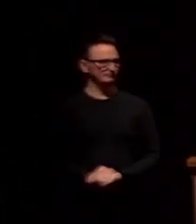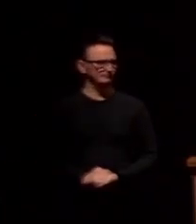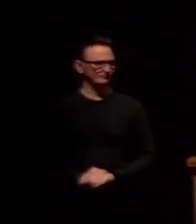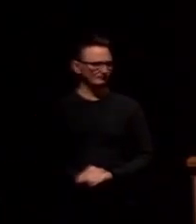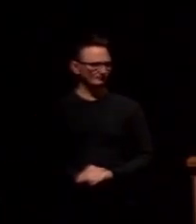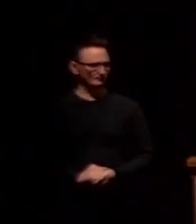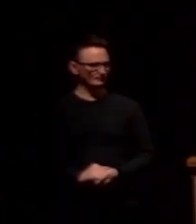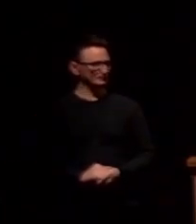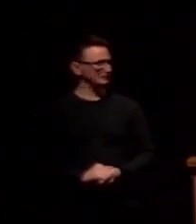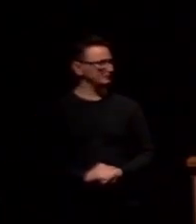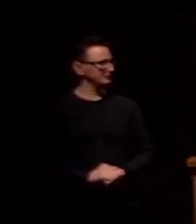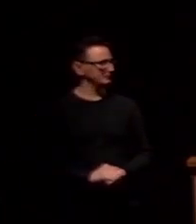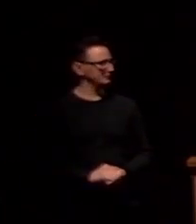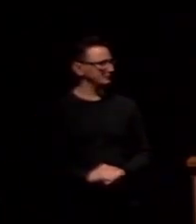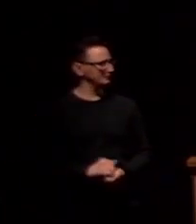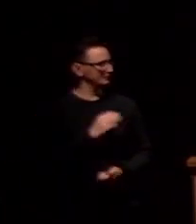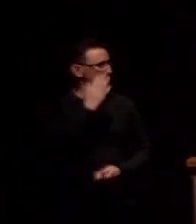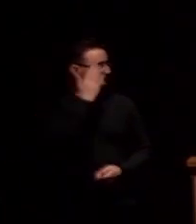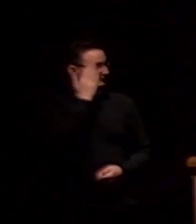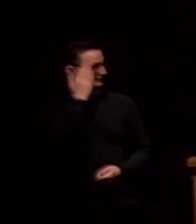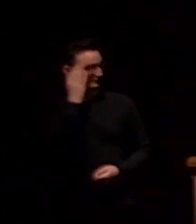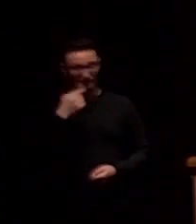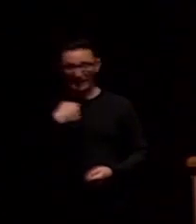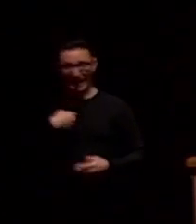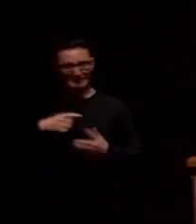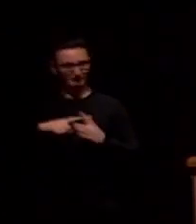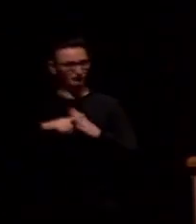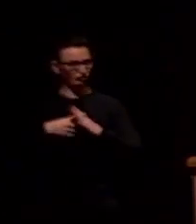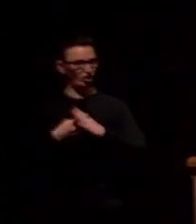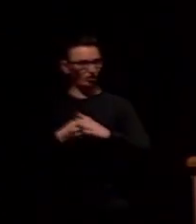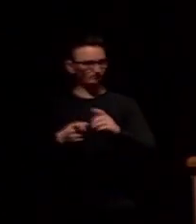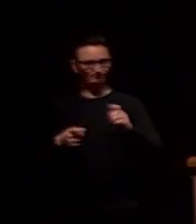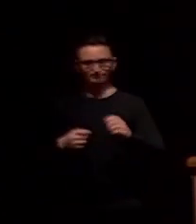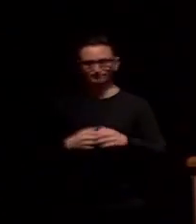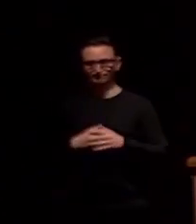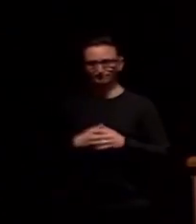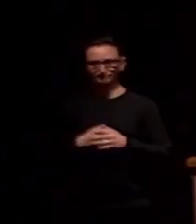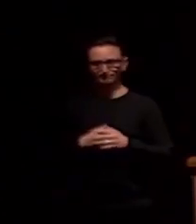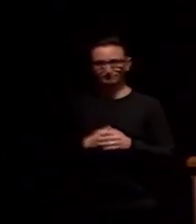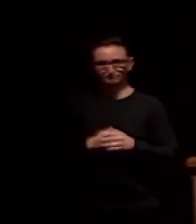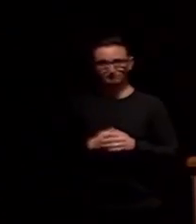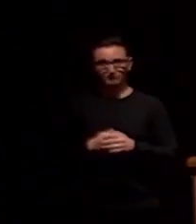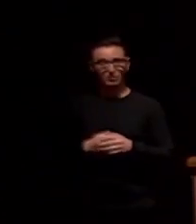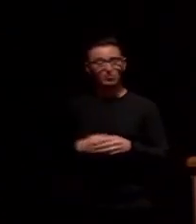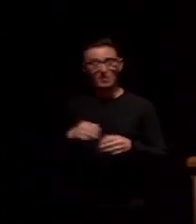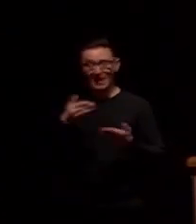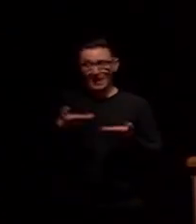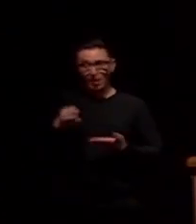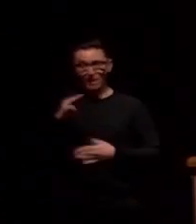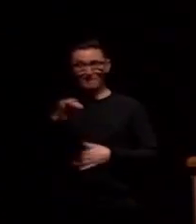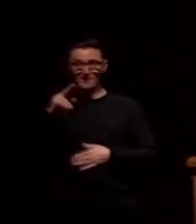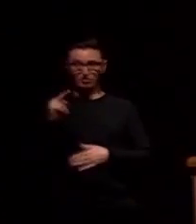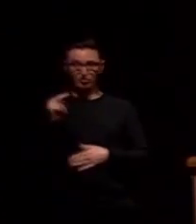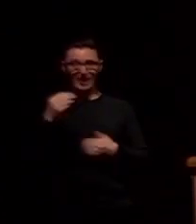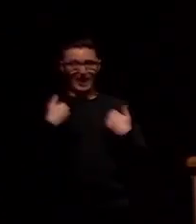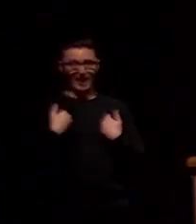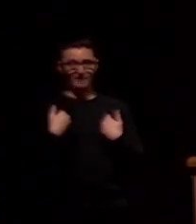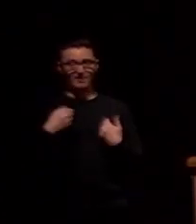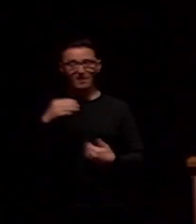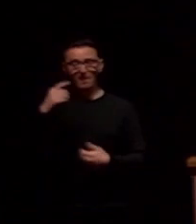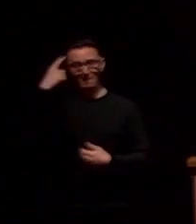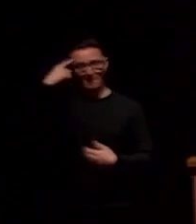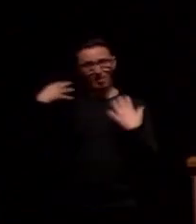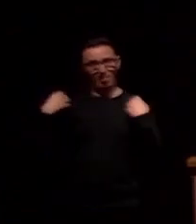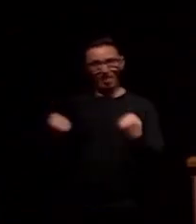Well, I can start. So there is a thing in Minnesota called the Mental Health